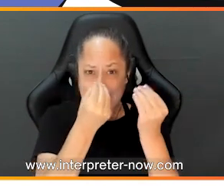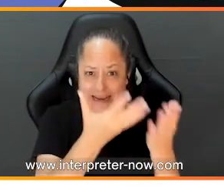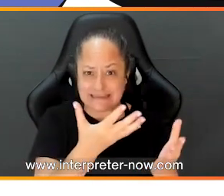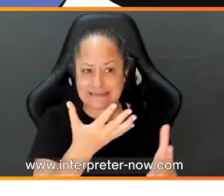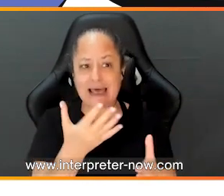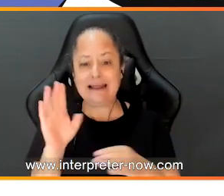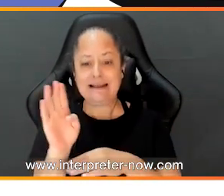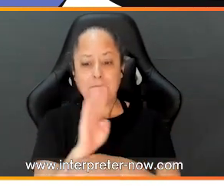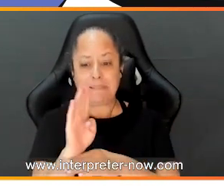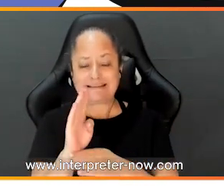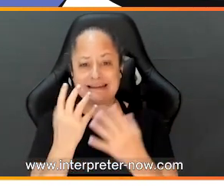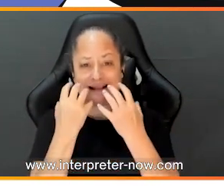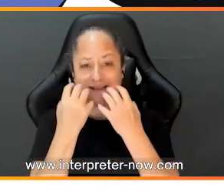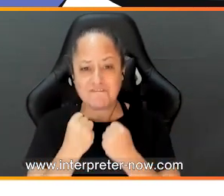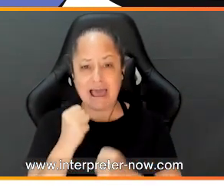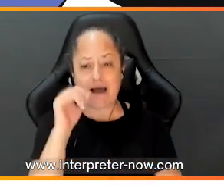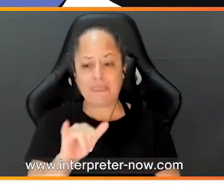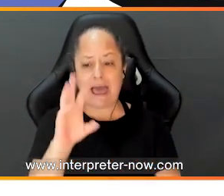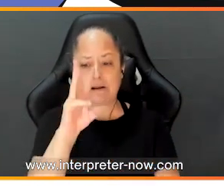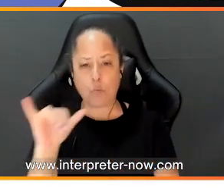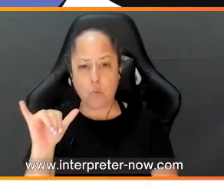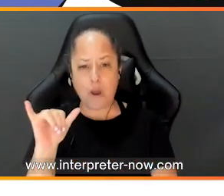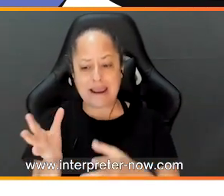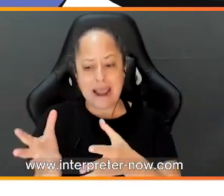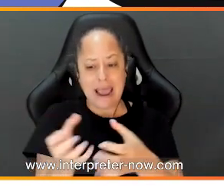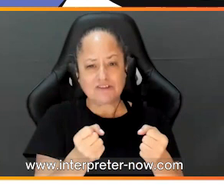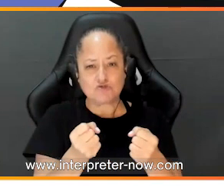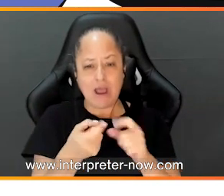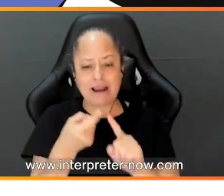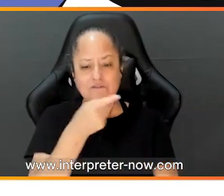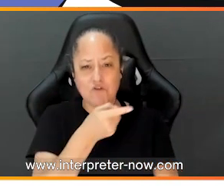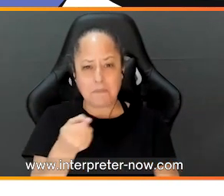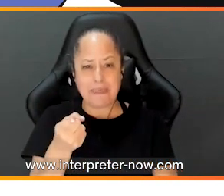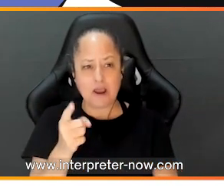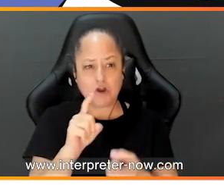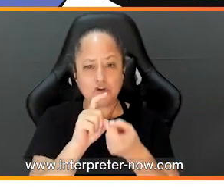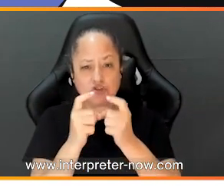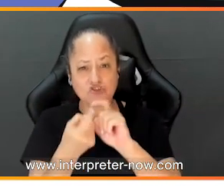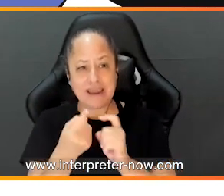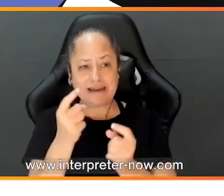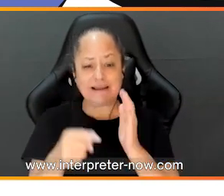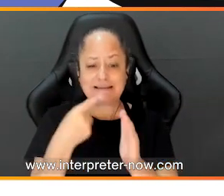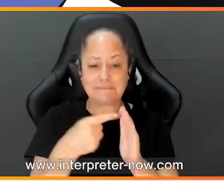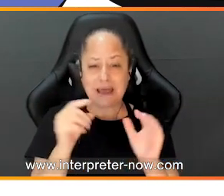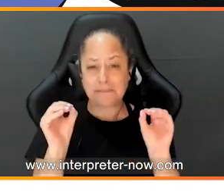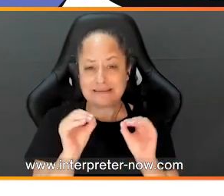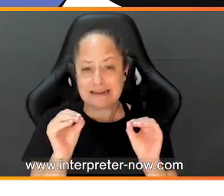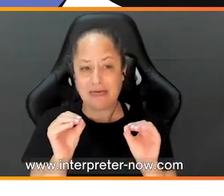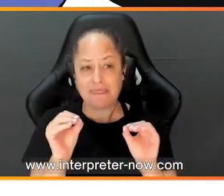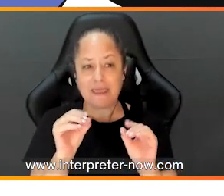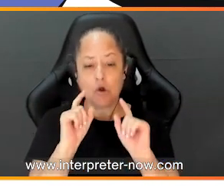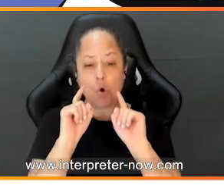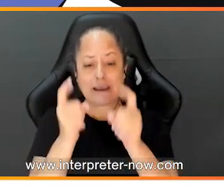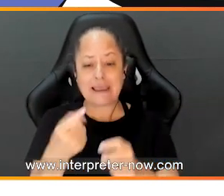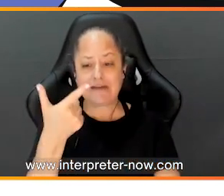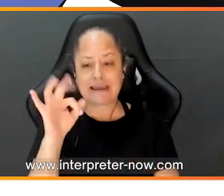exploitative nature of capitalism to kind of rear its head, meaning we take from people and we label